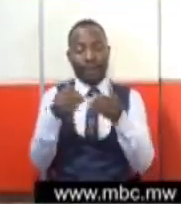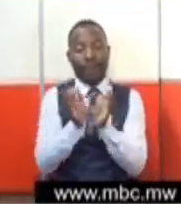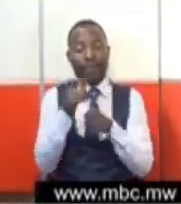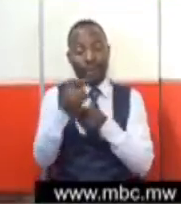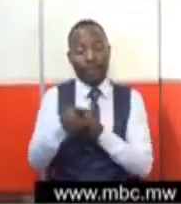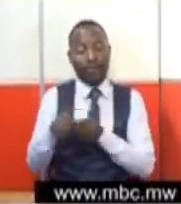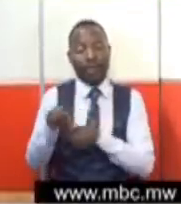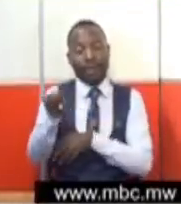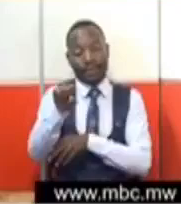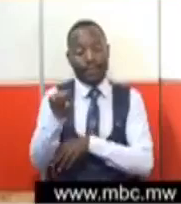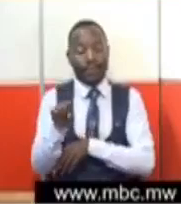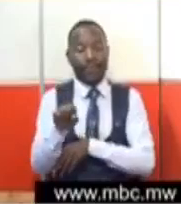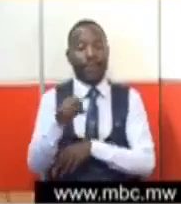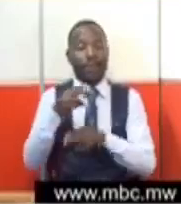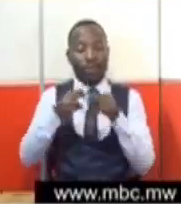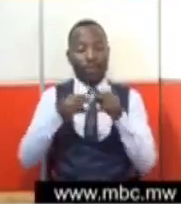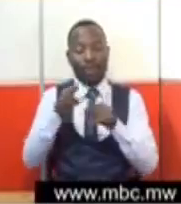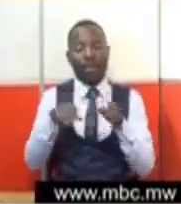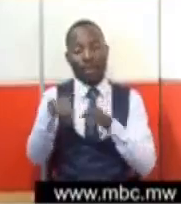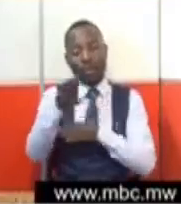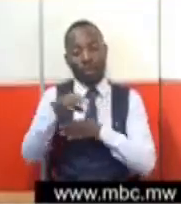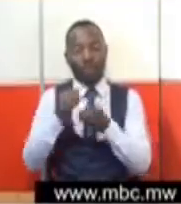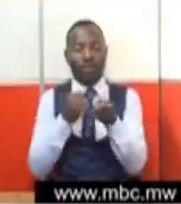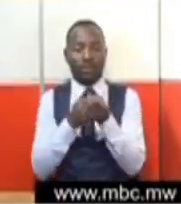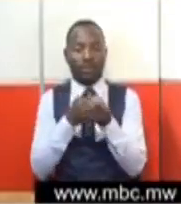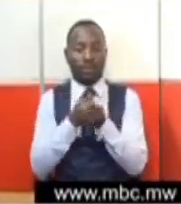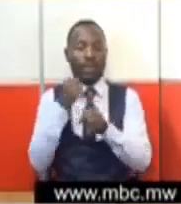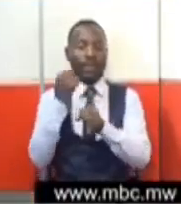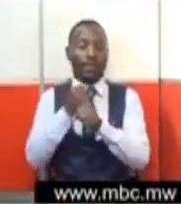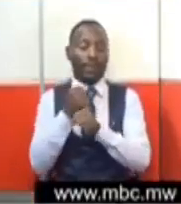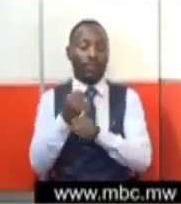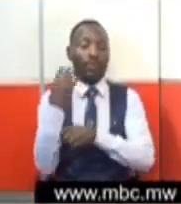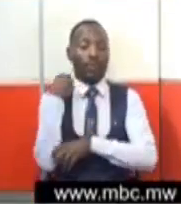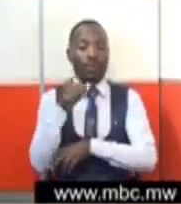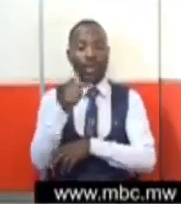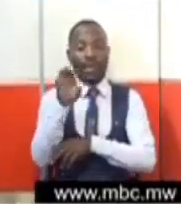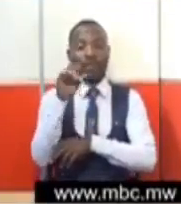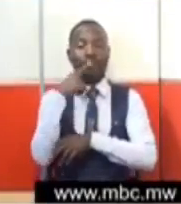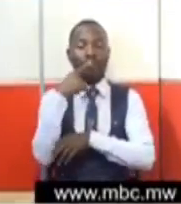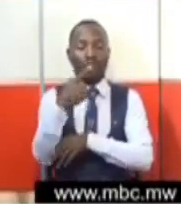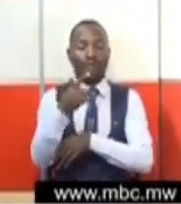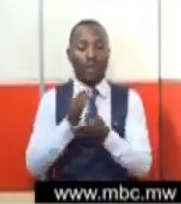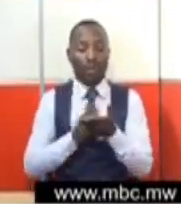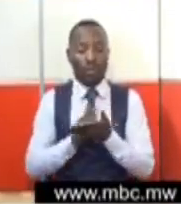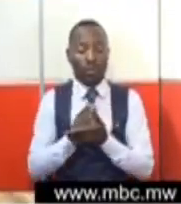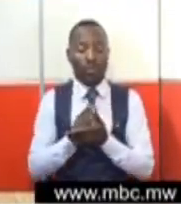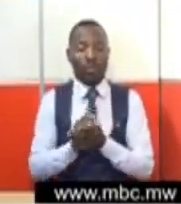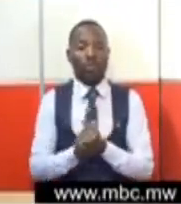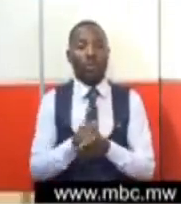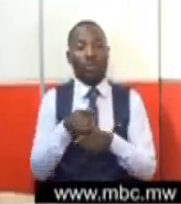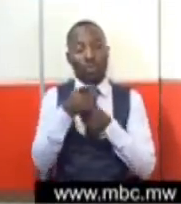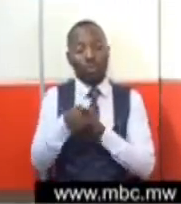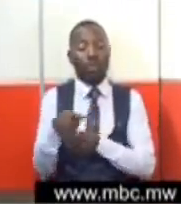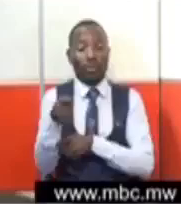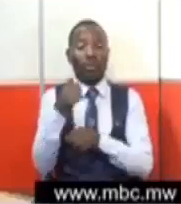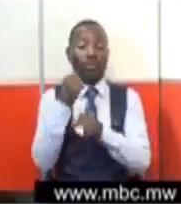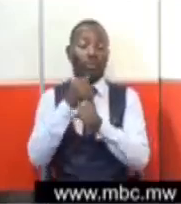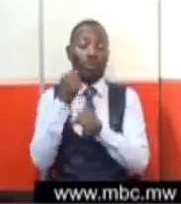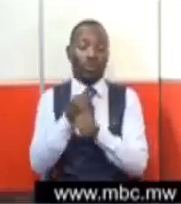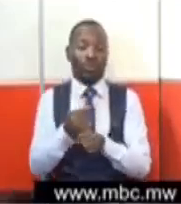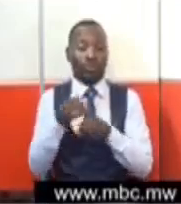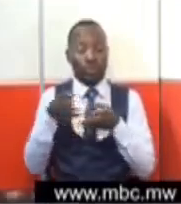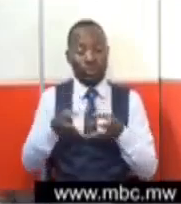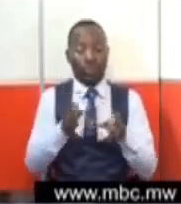and Portland Cement in Balaka both complement government's ATM strategy. Through massive irrigation and use of